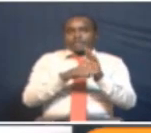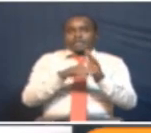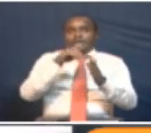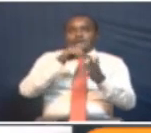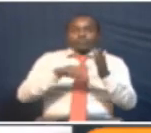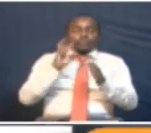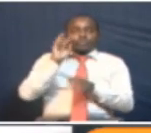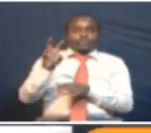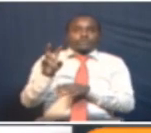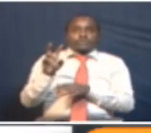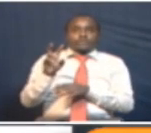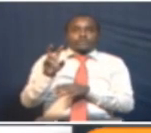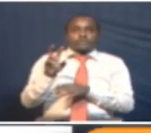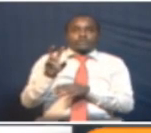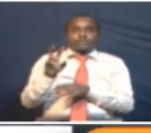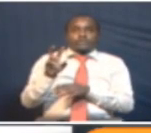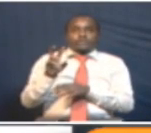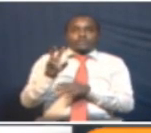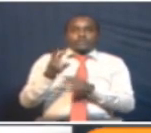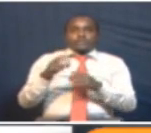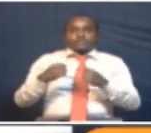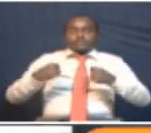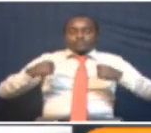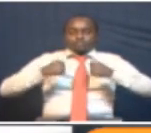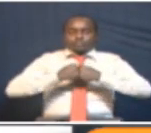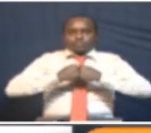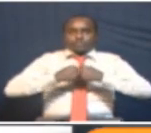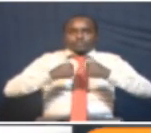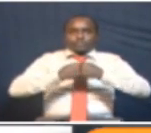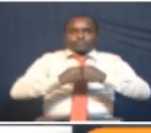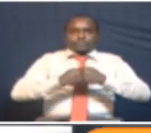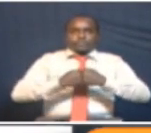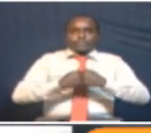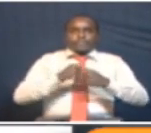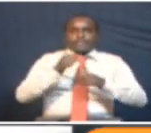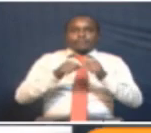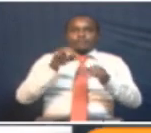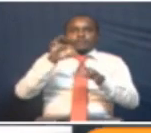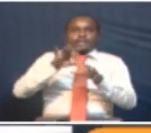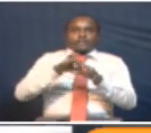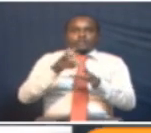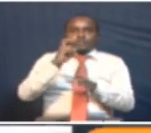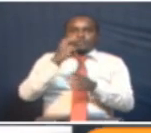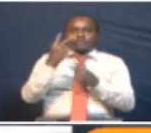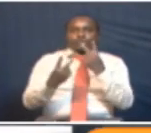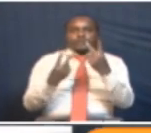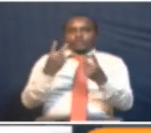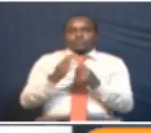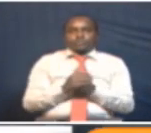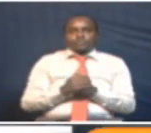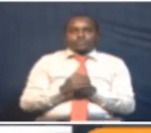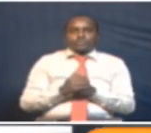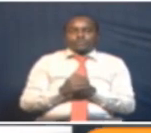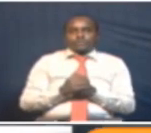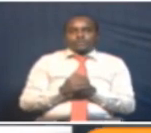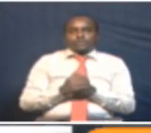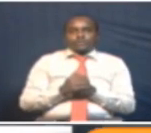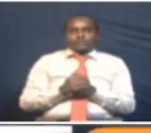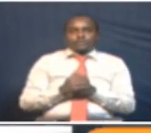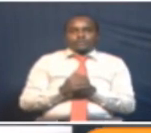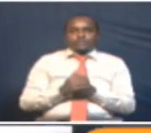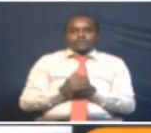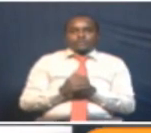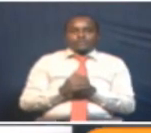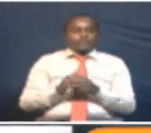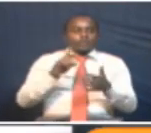watch is this trading barbs over an election in 2022. I mean, what are we to make of